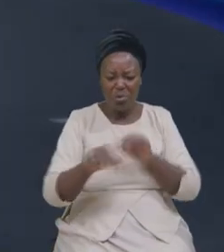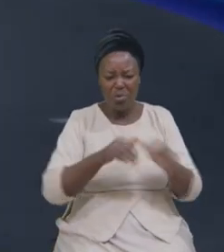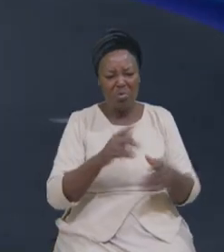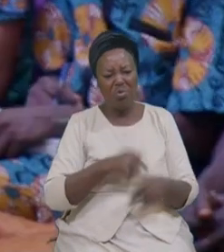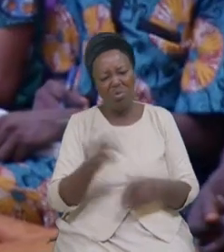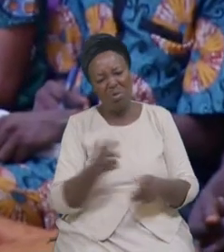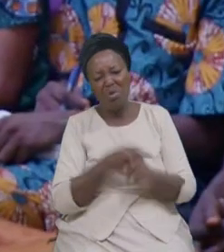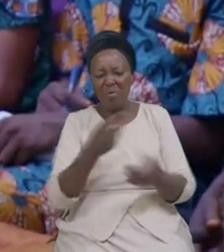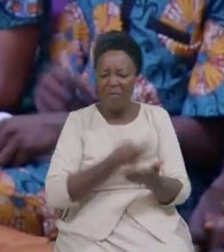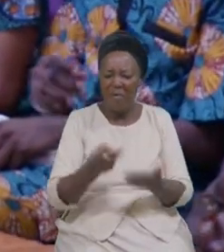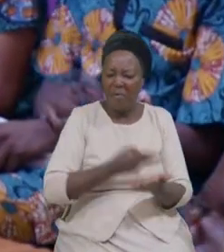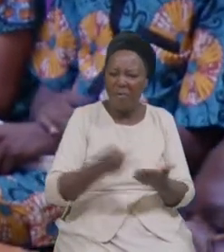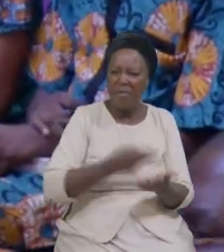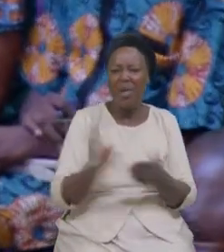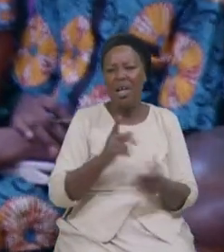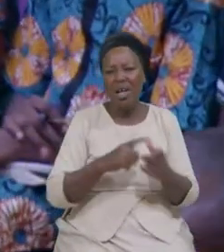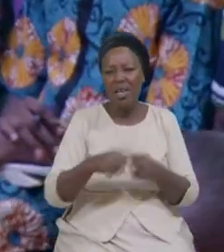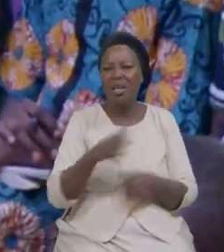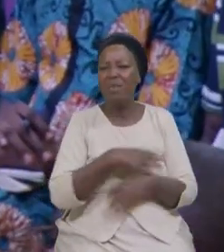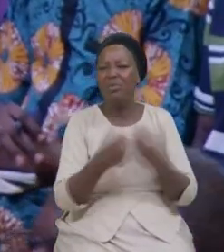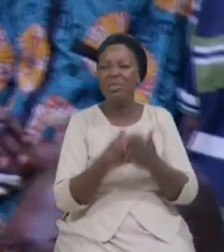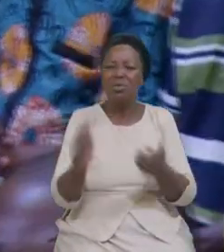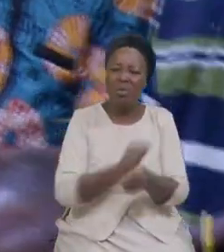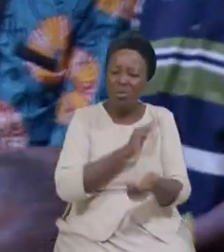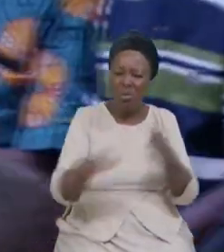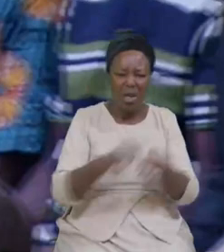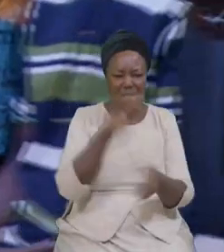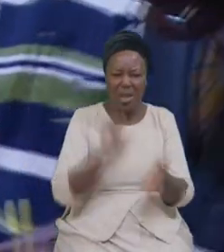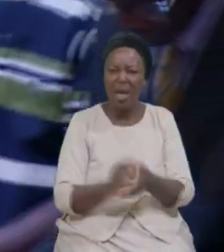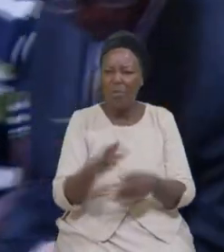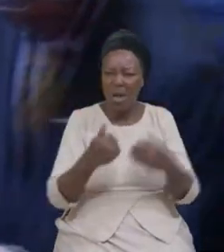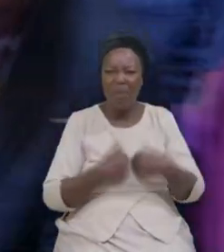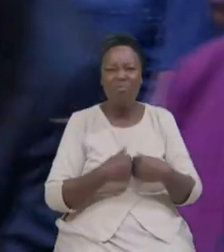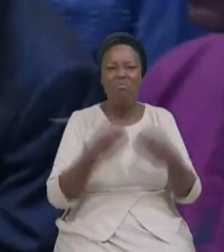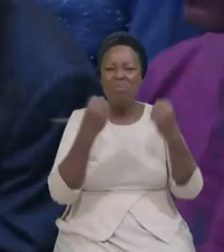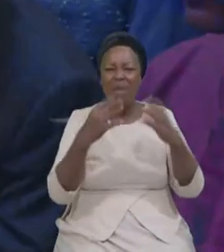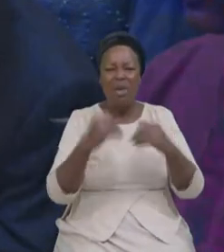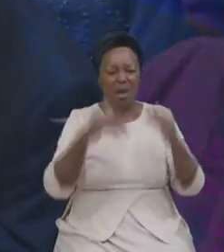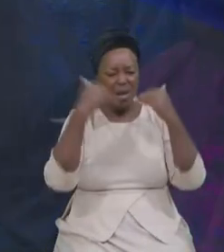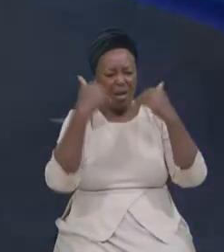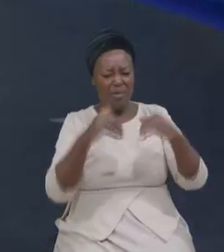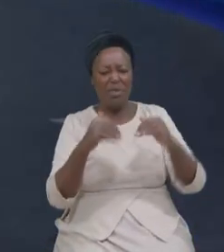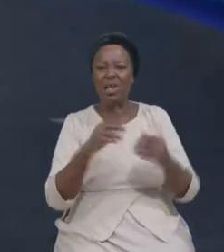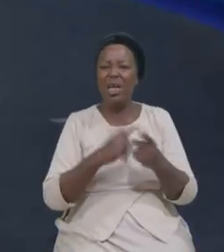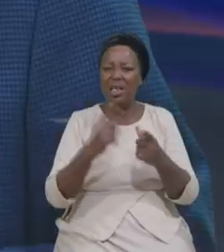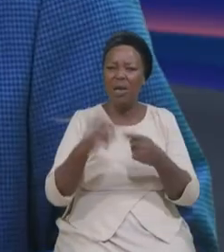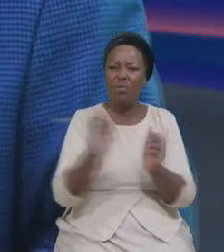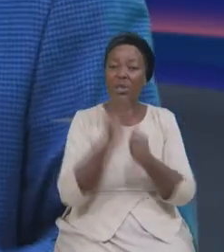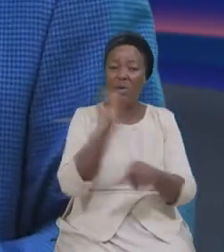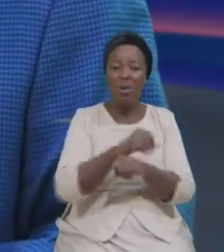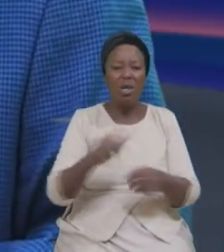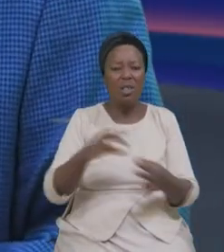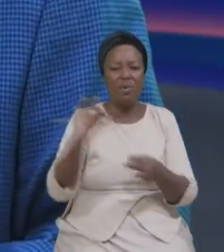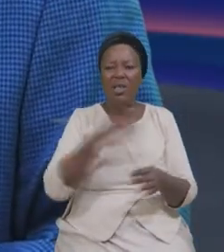fails. Everything just collapses, and we have so many limitations with a conquered spirit. It's like